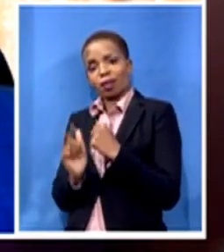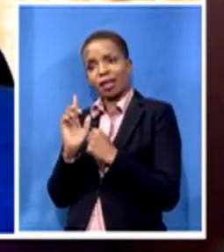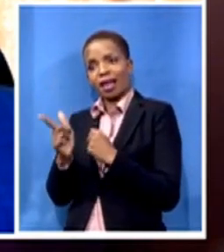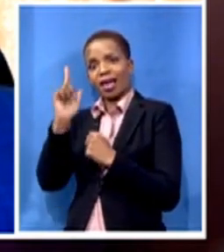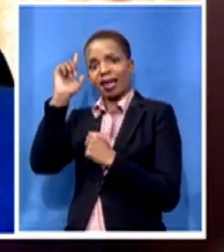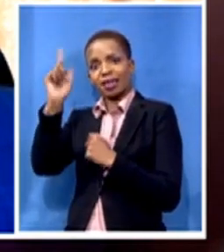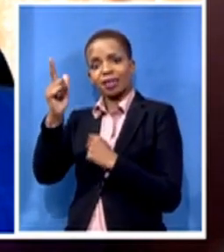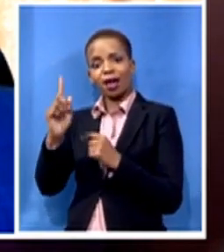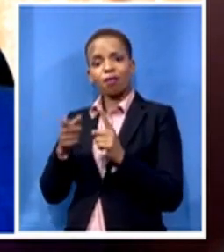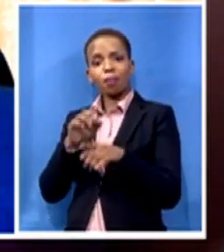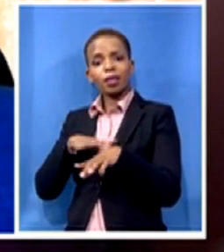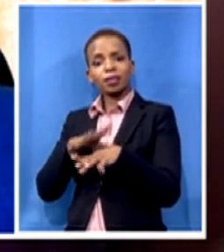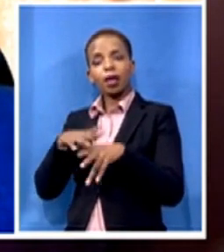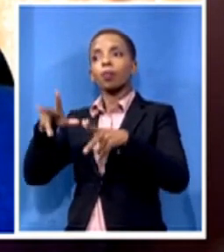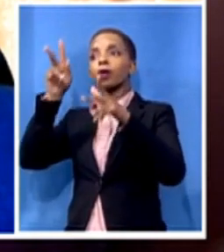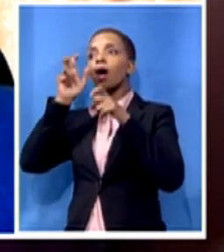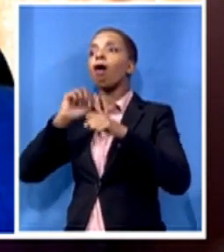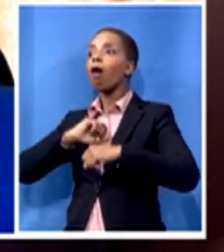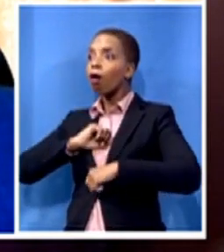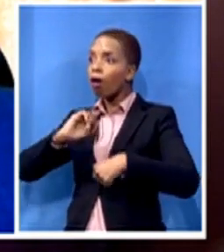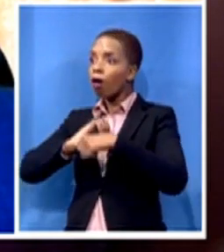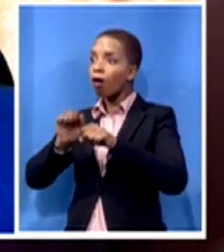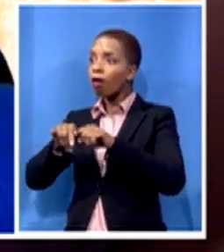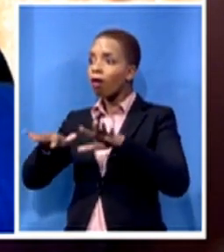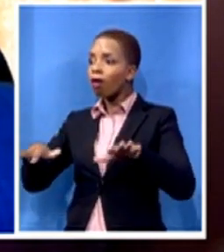COVID-19. Any particular reason for that?